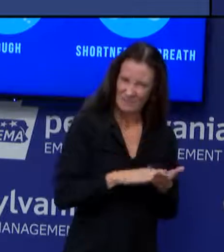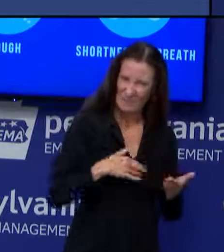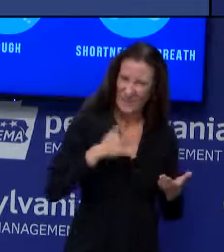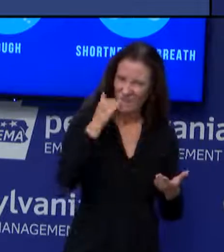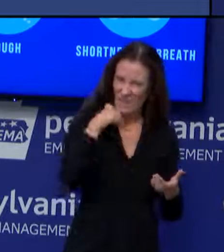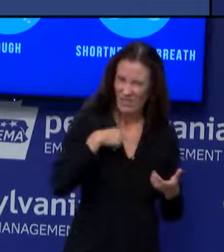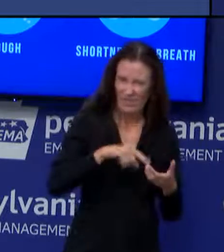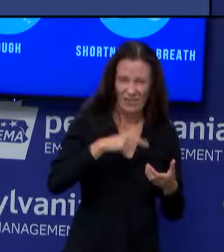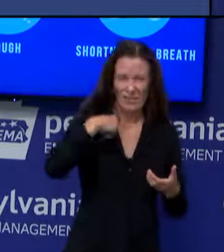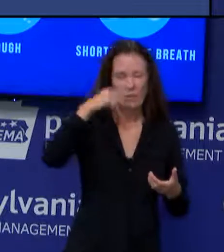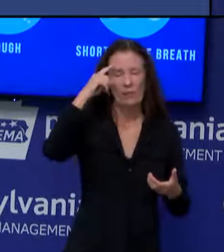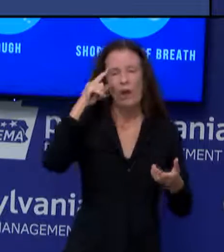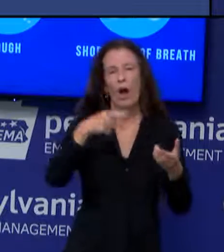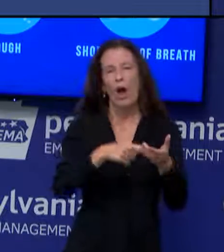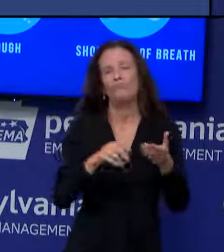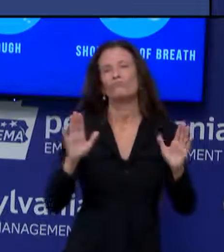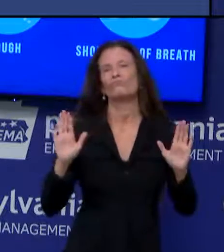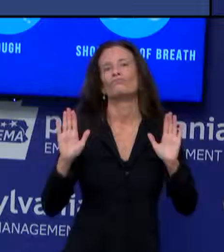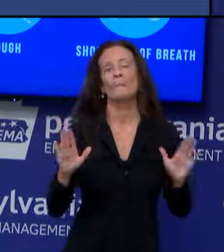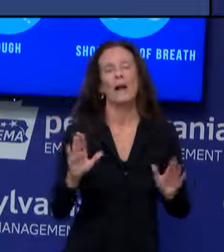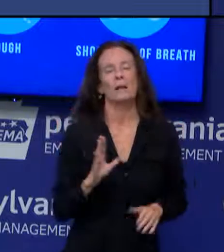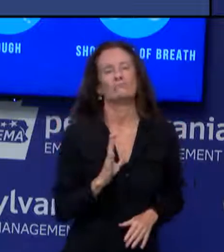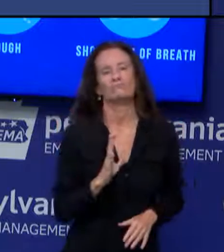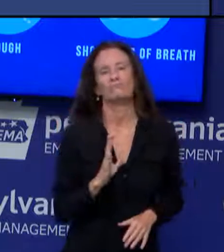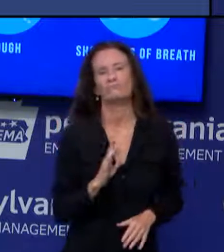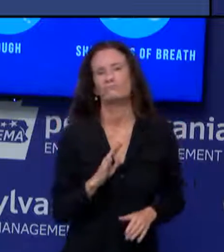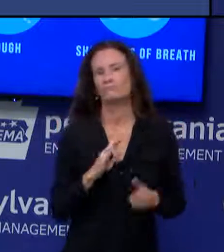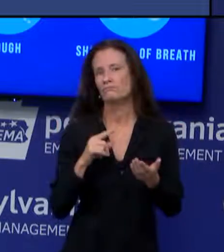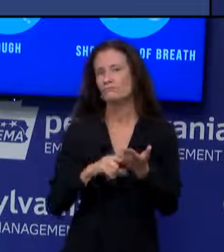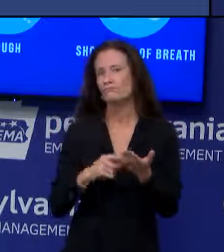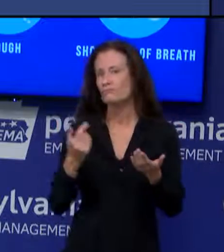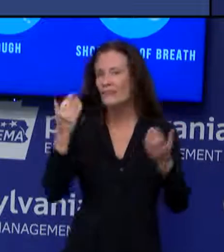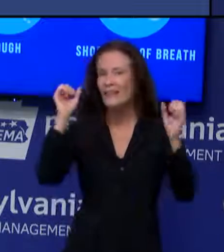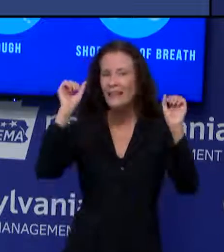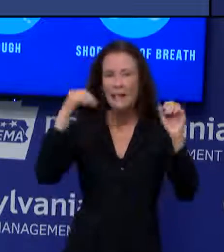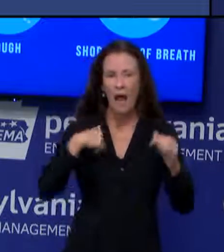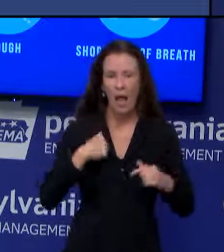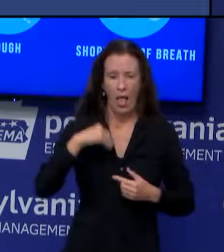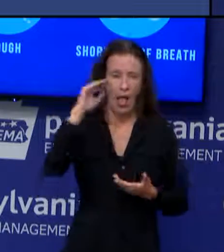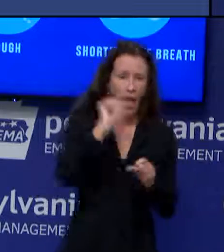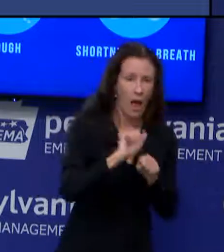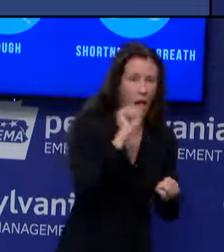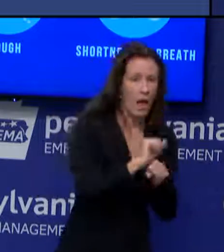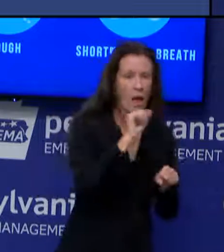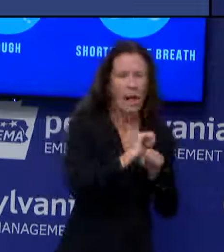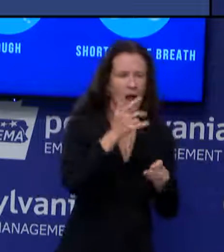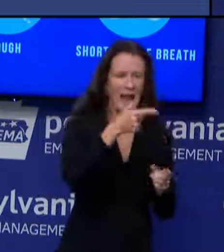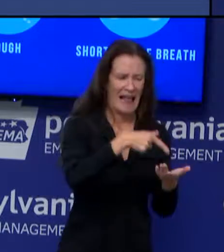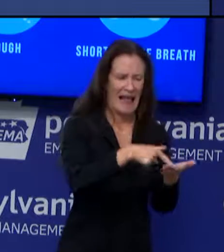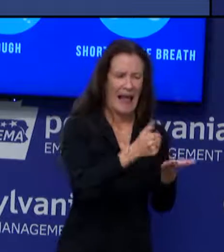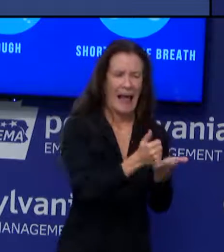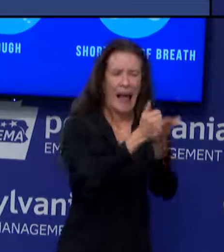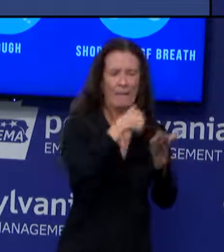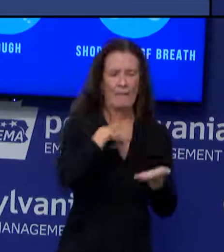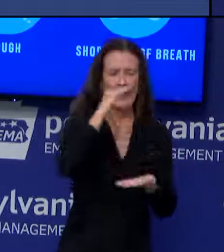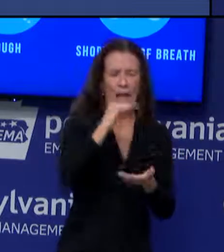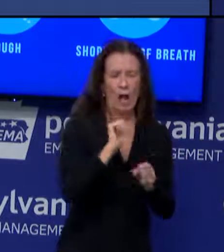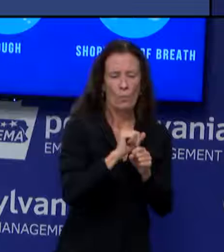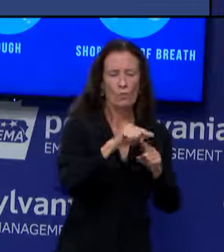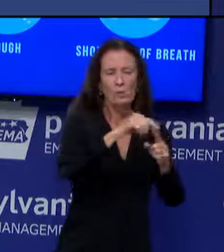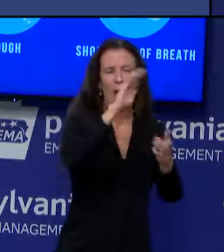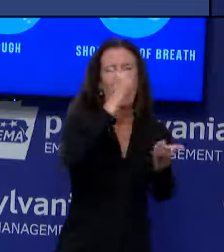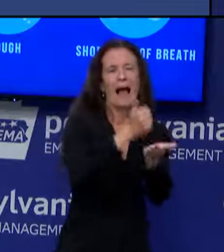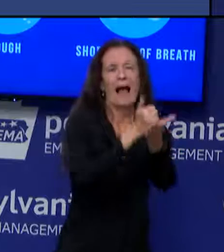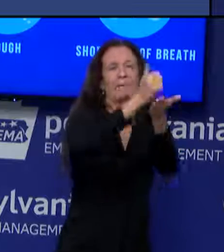in our toolbox in terms of working to contain and stop the spread of COVID-19. But it's critical to remember that we're all in this